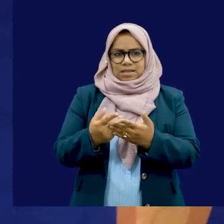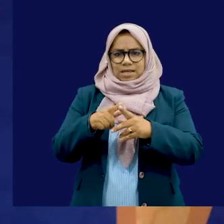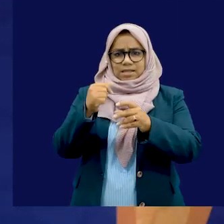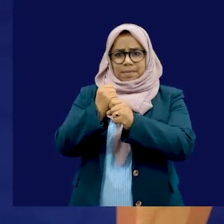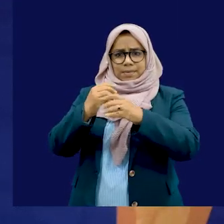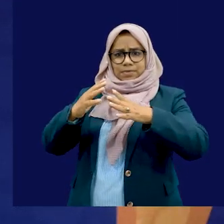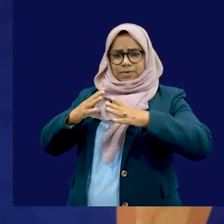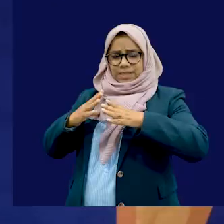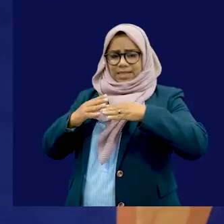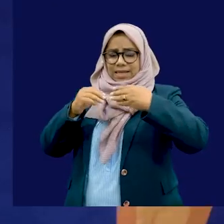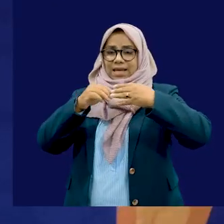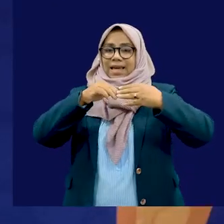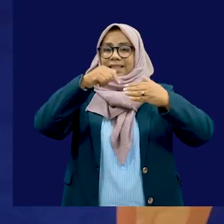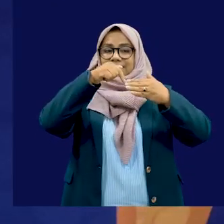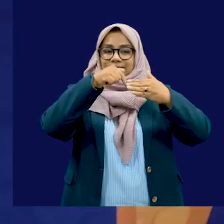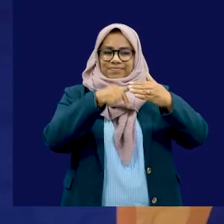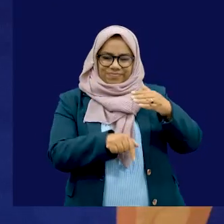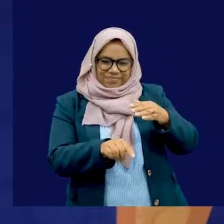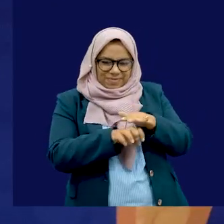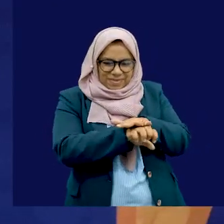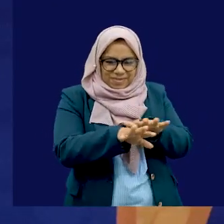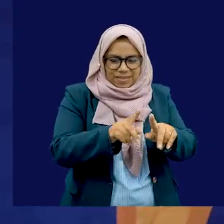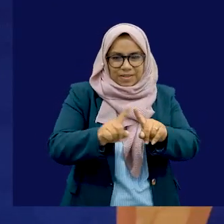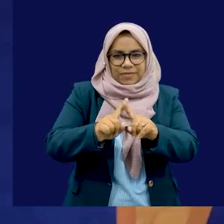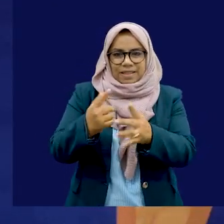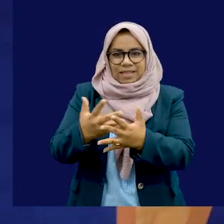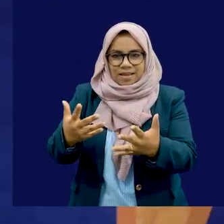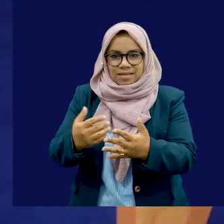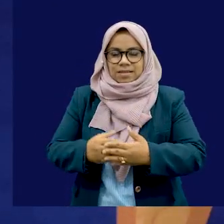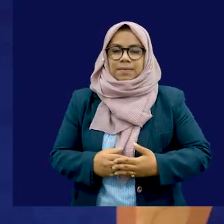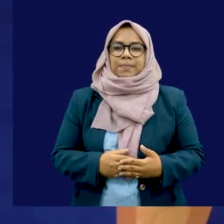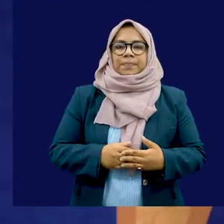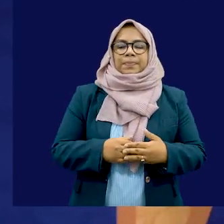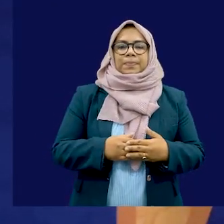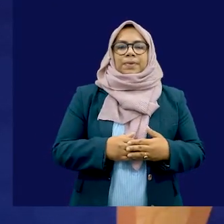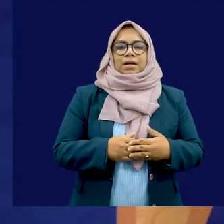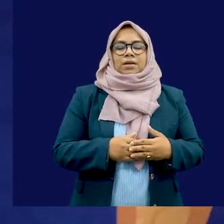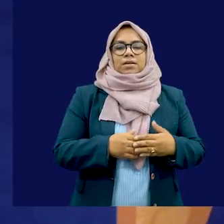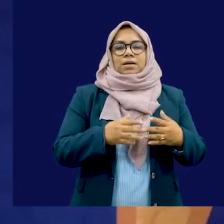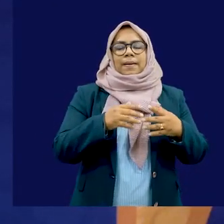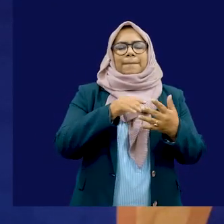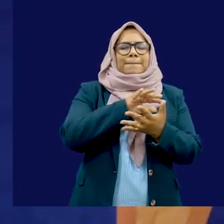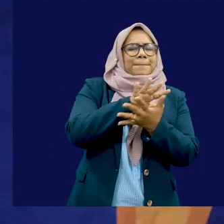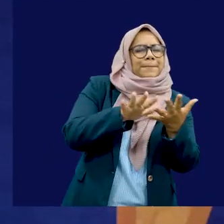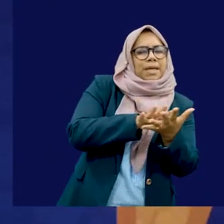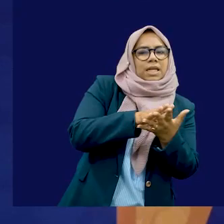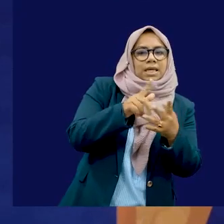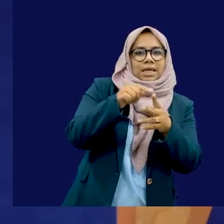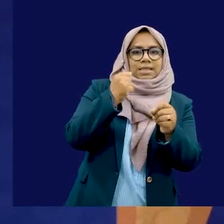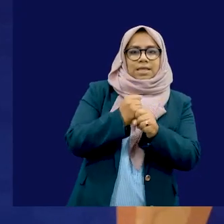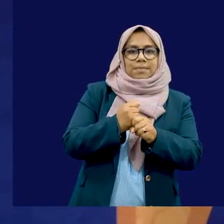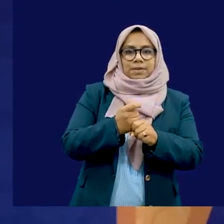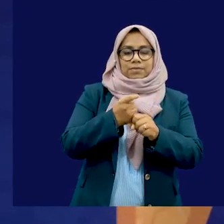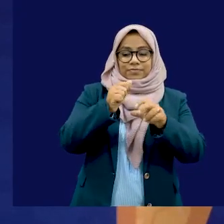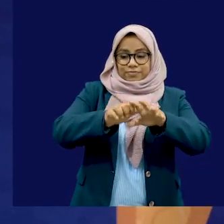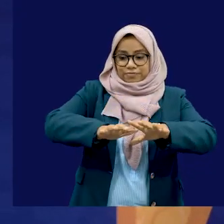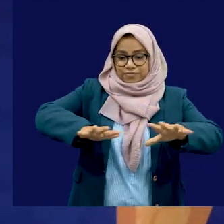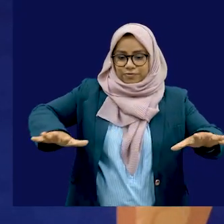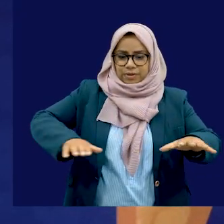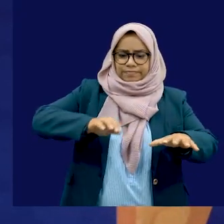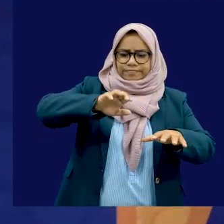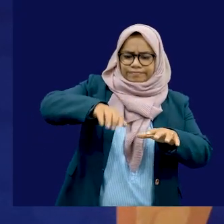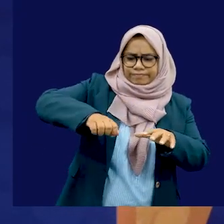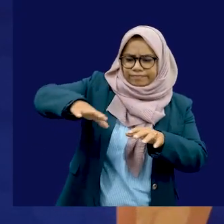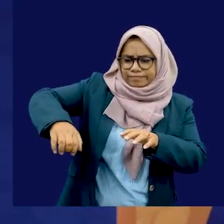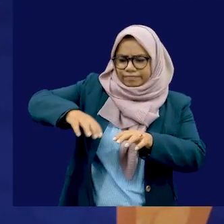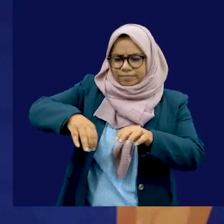is precious metals and underground treasures, or rikas. Precious metals are those extracted from the earth,